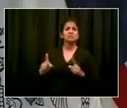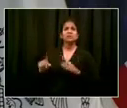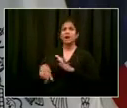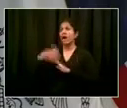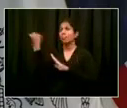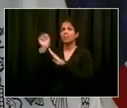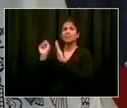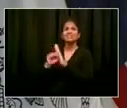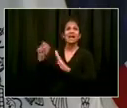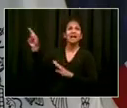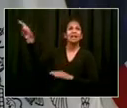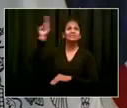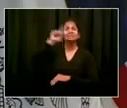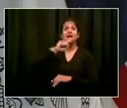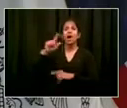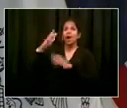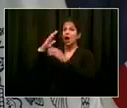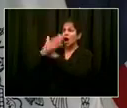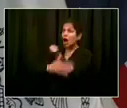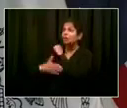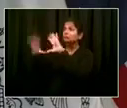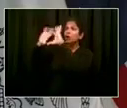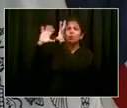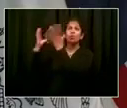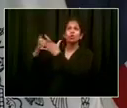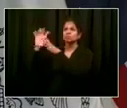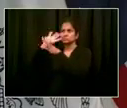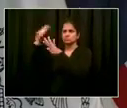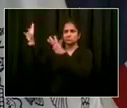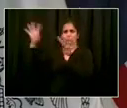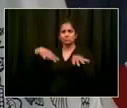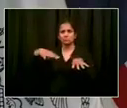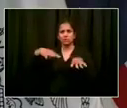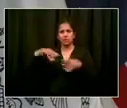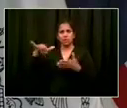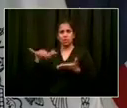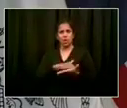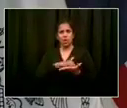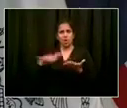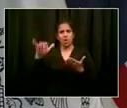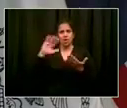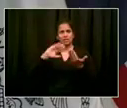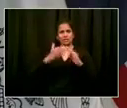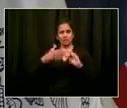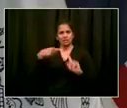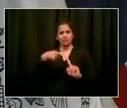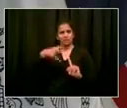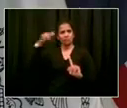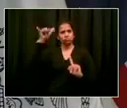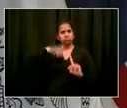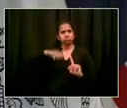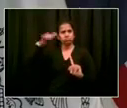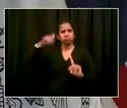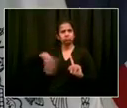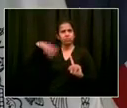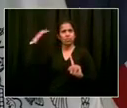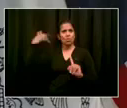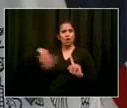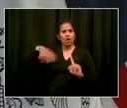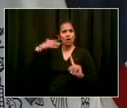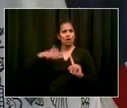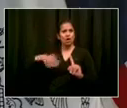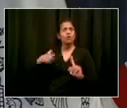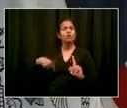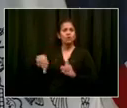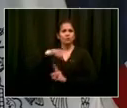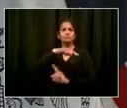respect, and people grieved with us, but they also admired New York City in that moment of crisis. And